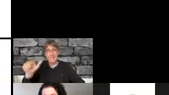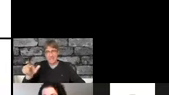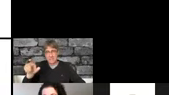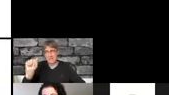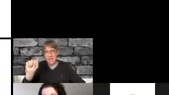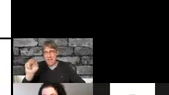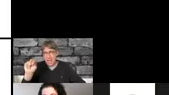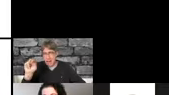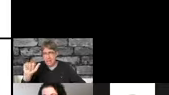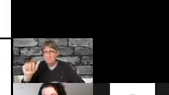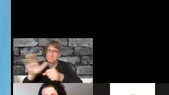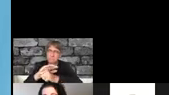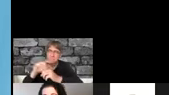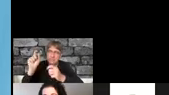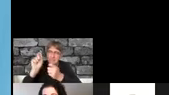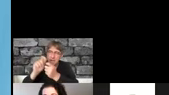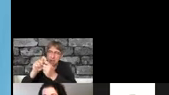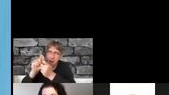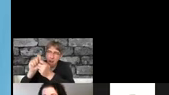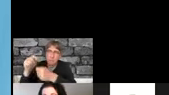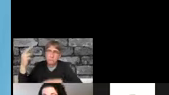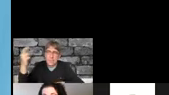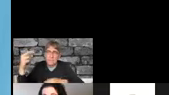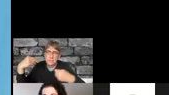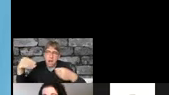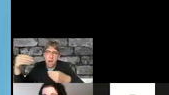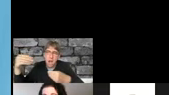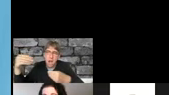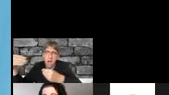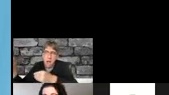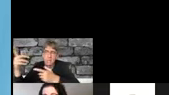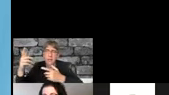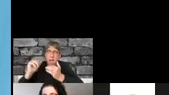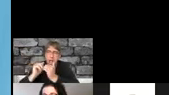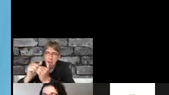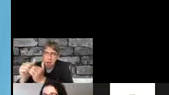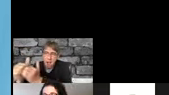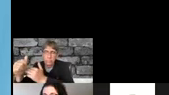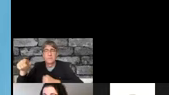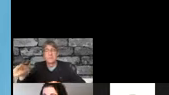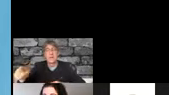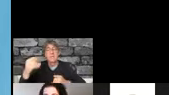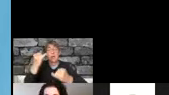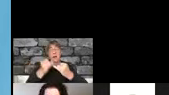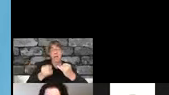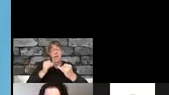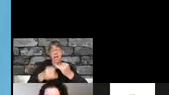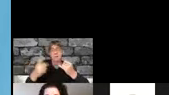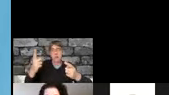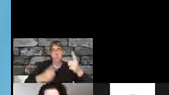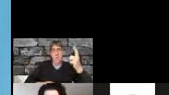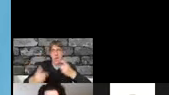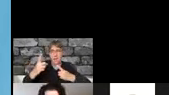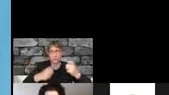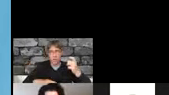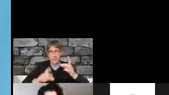materials on the sales network. And lastly, we'll open it up for questions and comments from anyone who is here with us tonight.